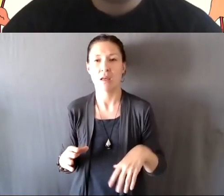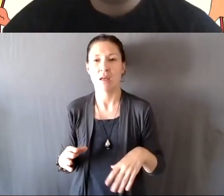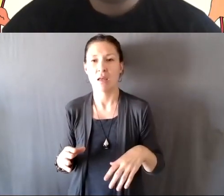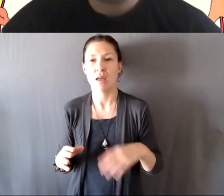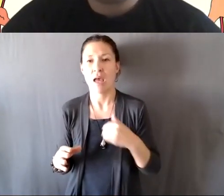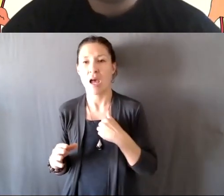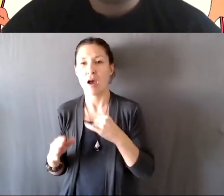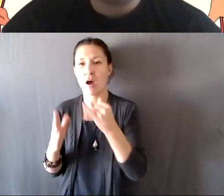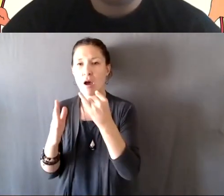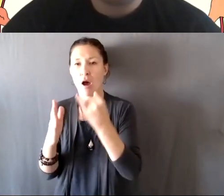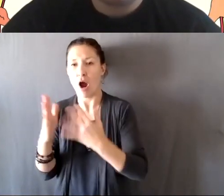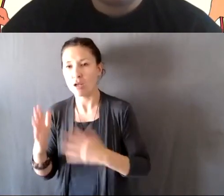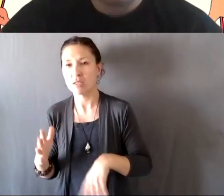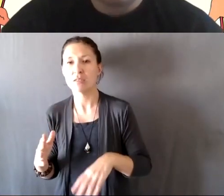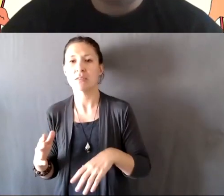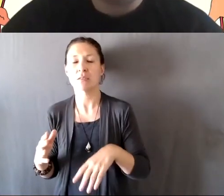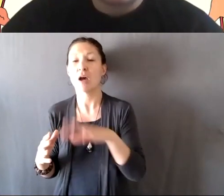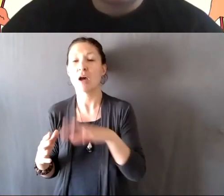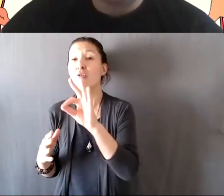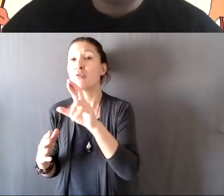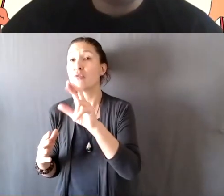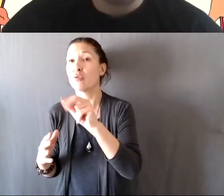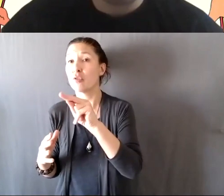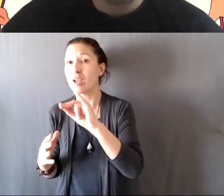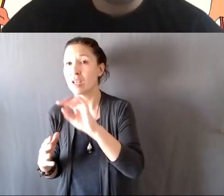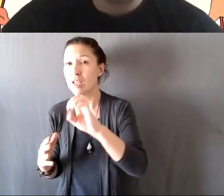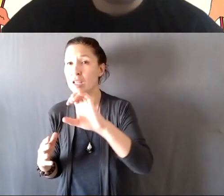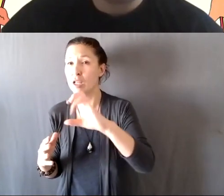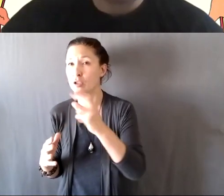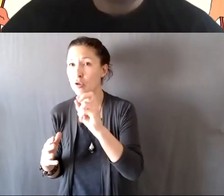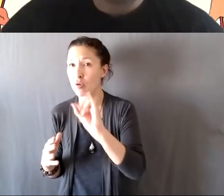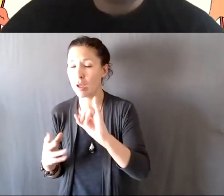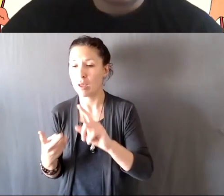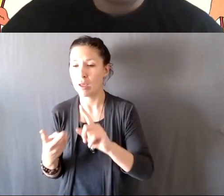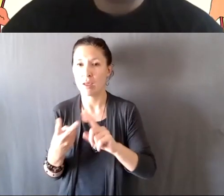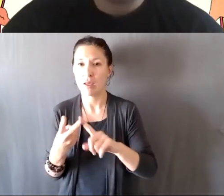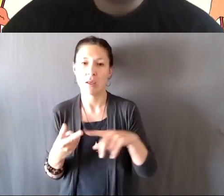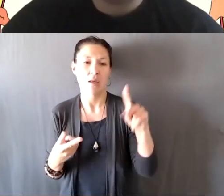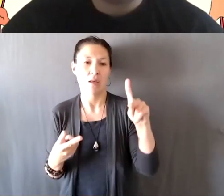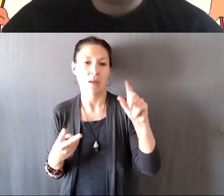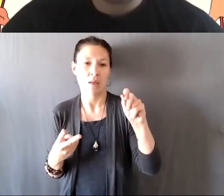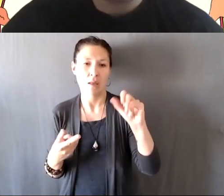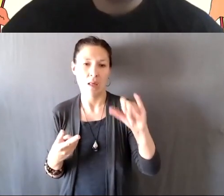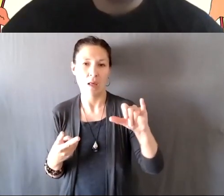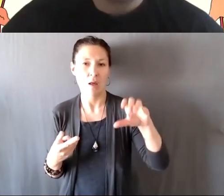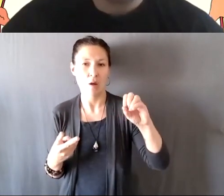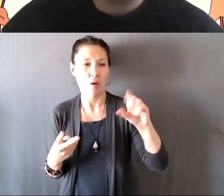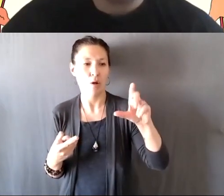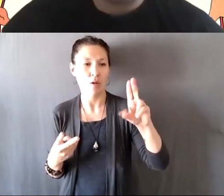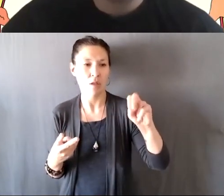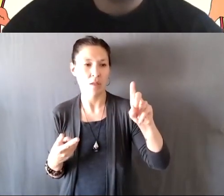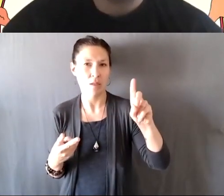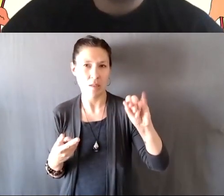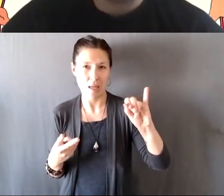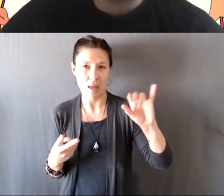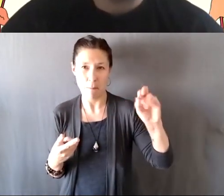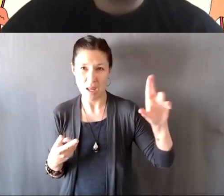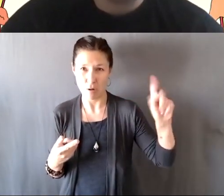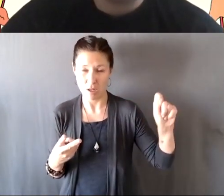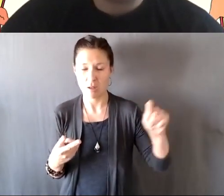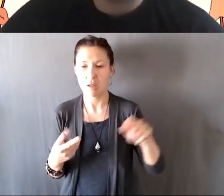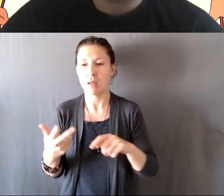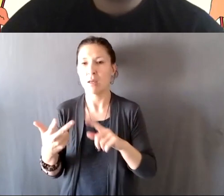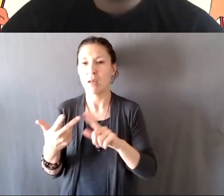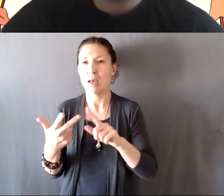including poets Franny Choi, Kay Olunde Barrett, and healers from the NYC POC